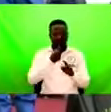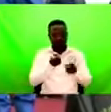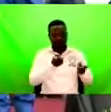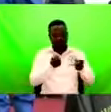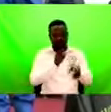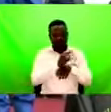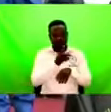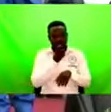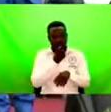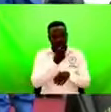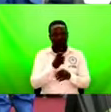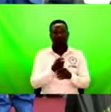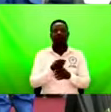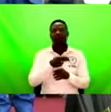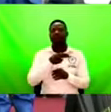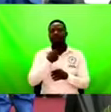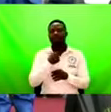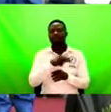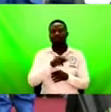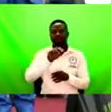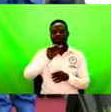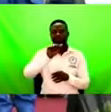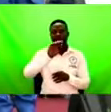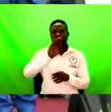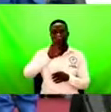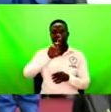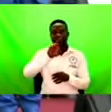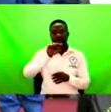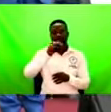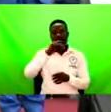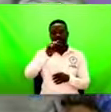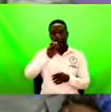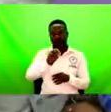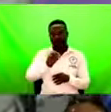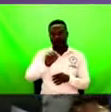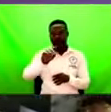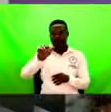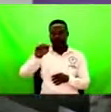ministry is our own Pastor Abraham Adai.